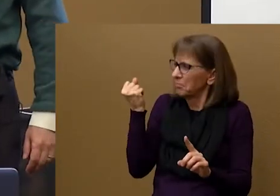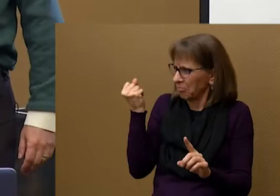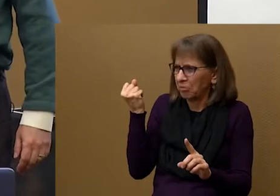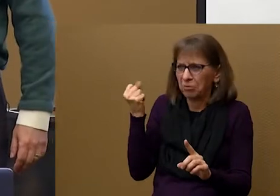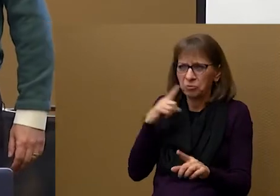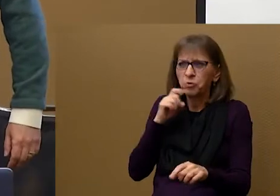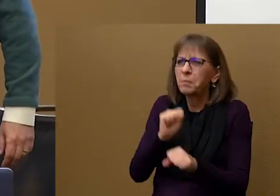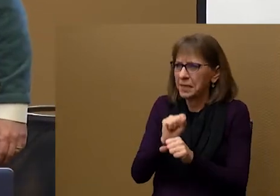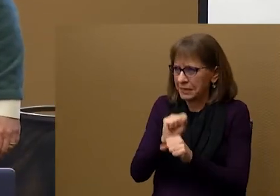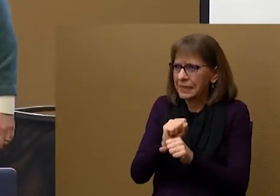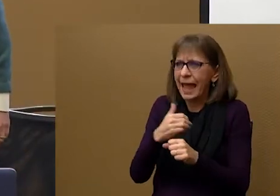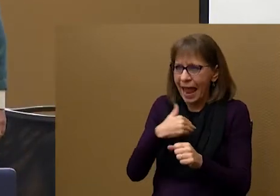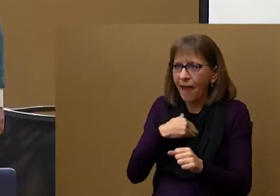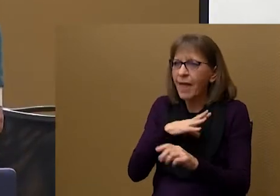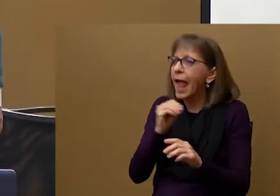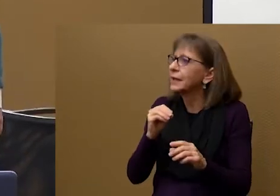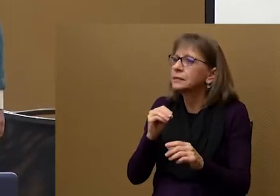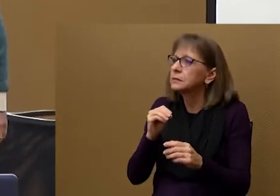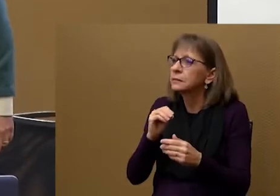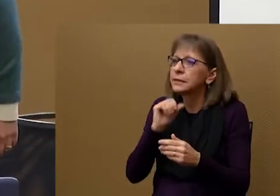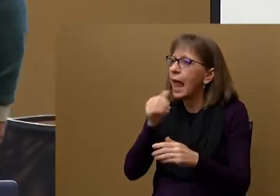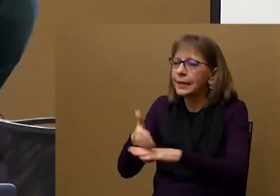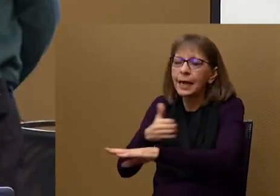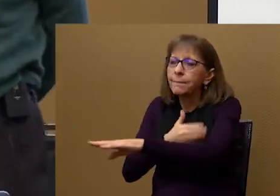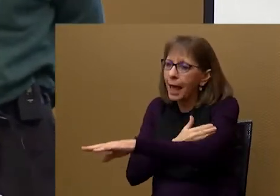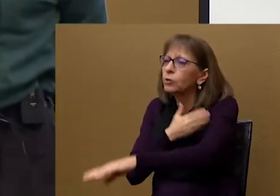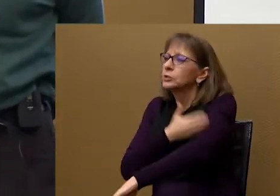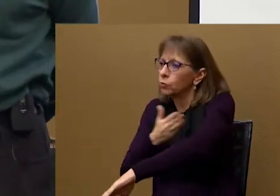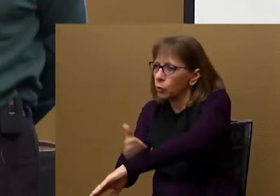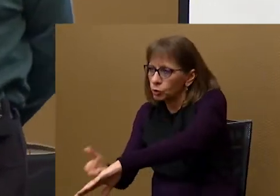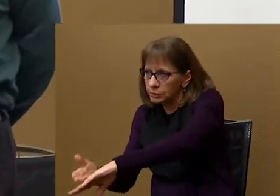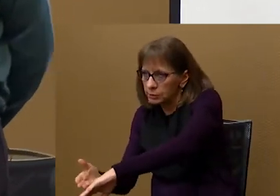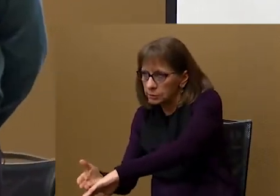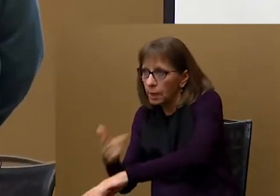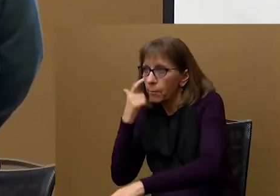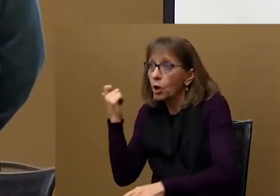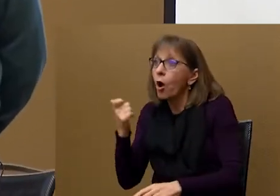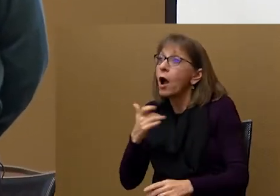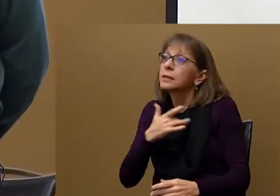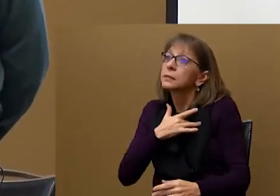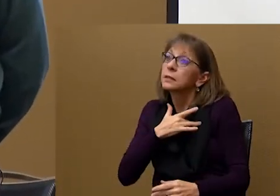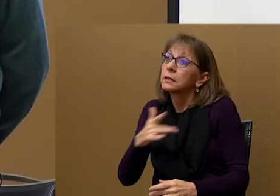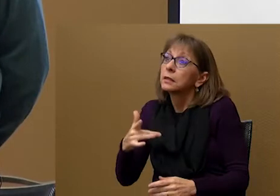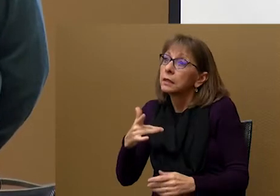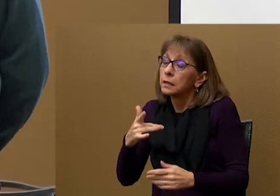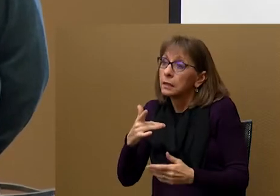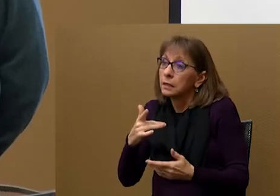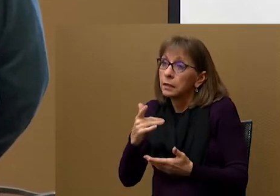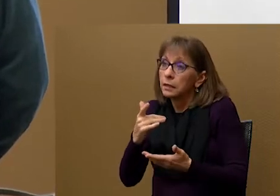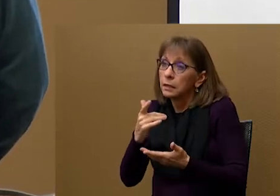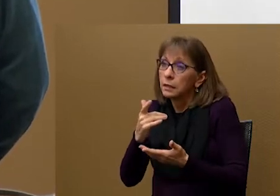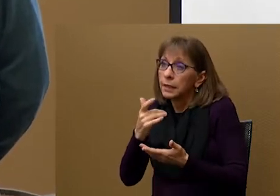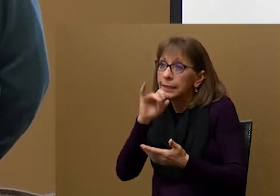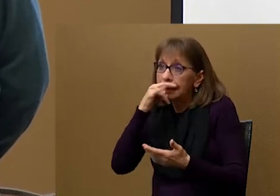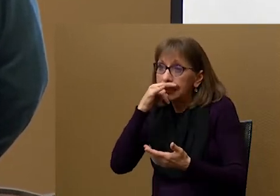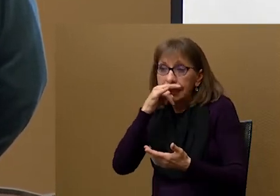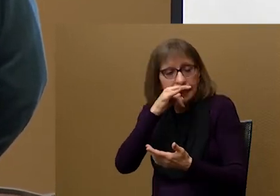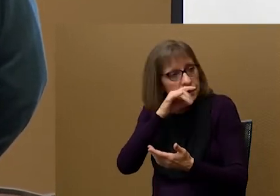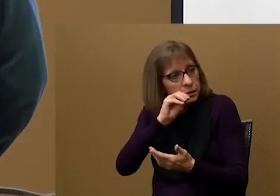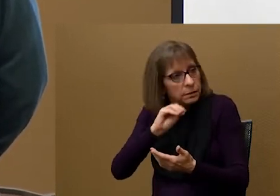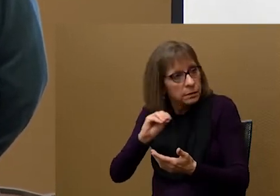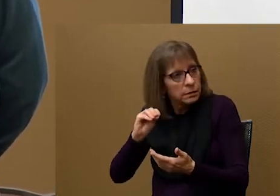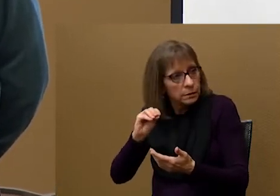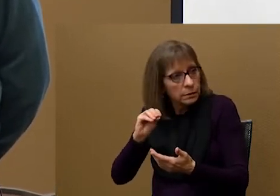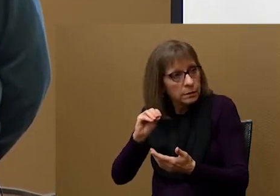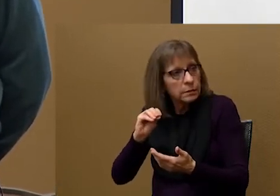language deprivation is real, and I think it's actually getting worse because the trends in education now, we just slap something on a kid's head and throw them out in